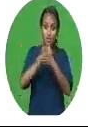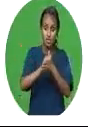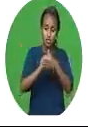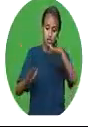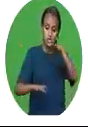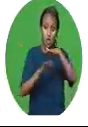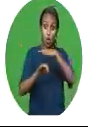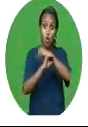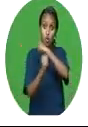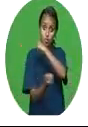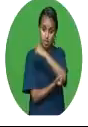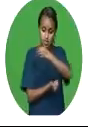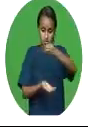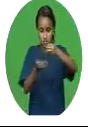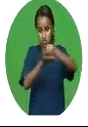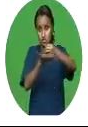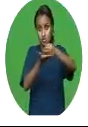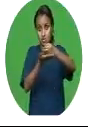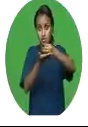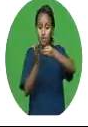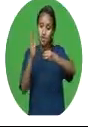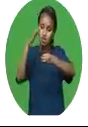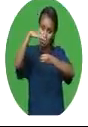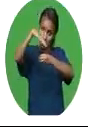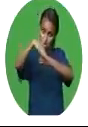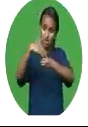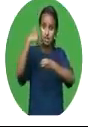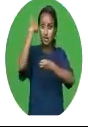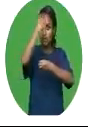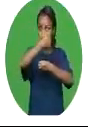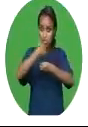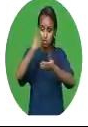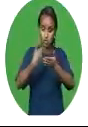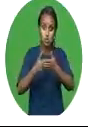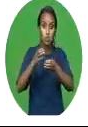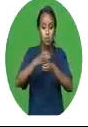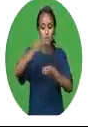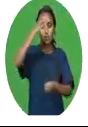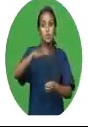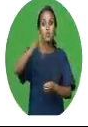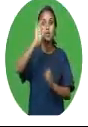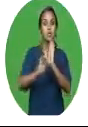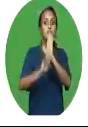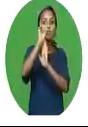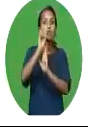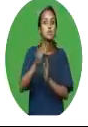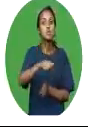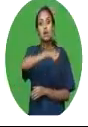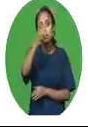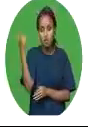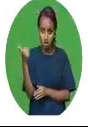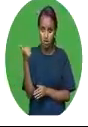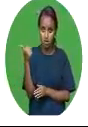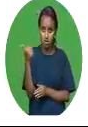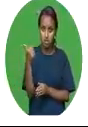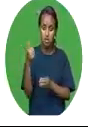lower base and the auxiliary view of the inclined face of the prism to gauge the development of the entire surface